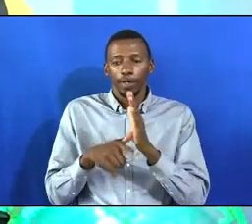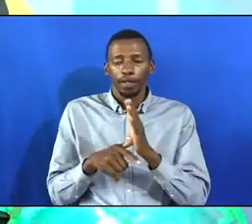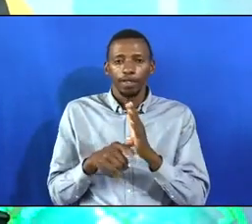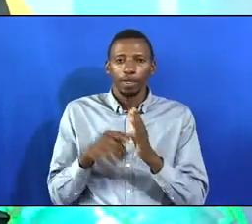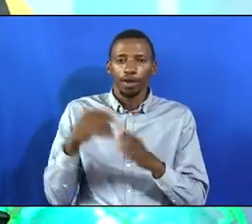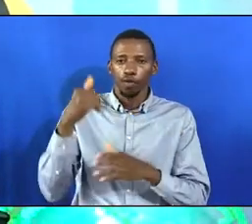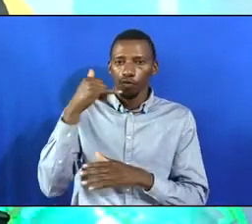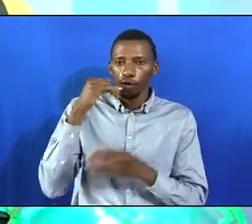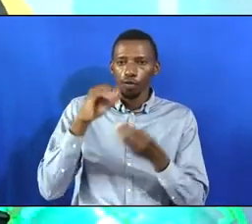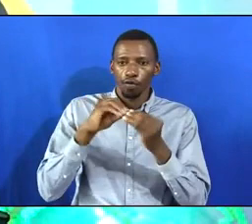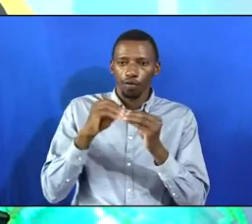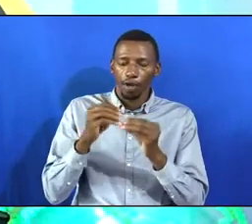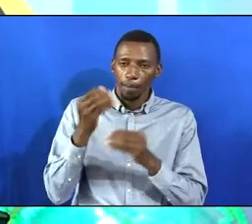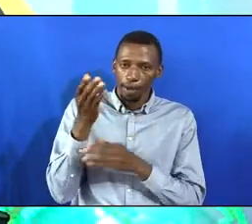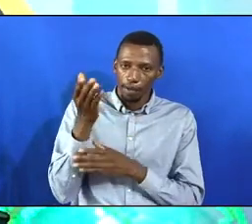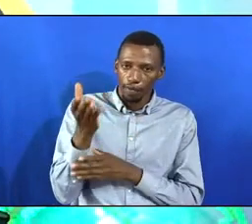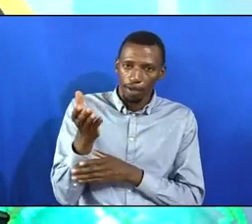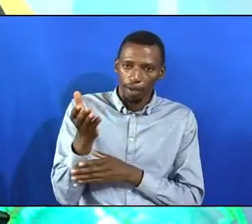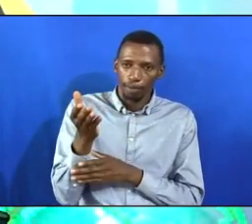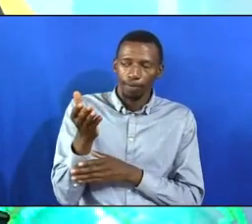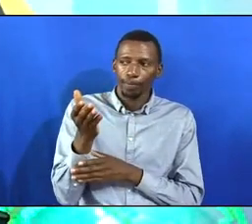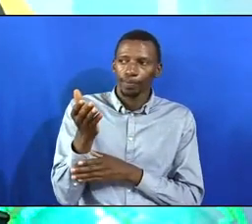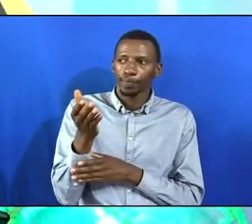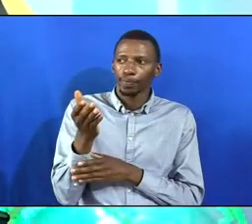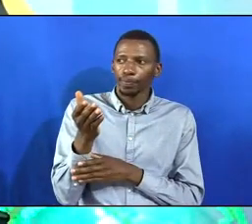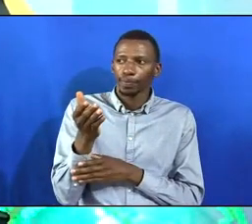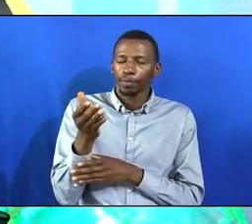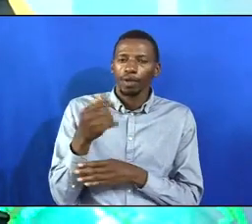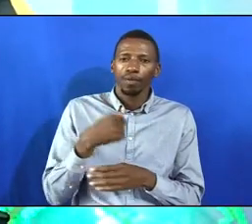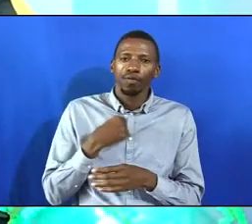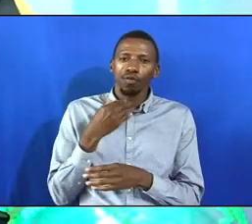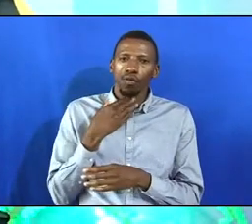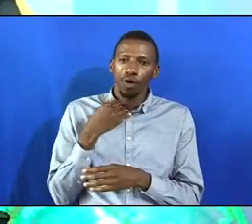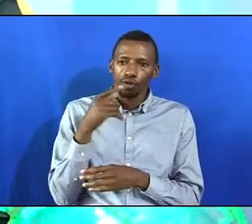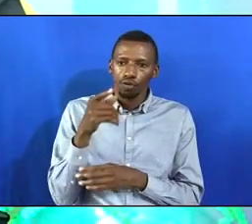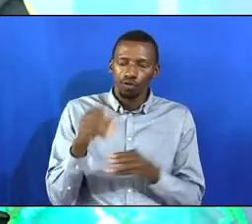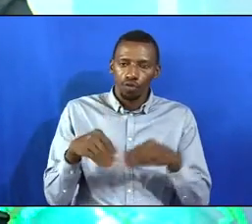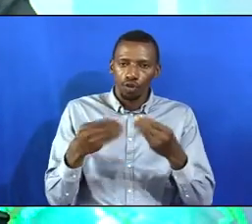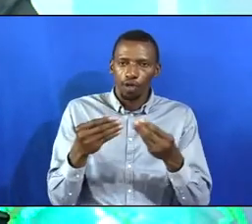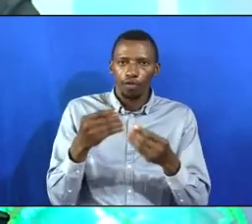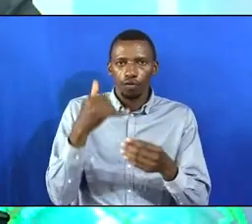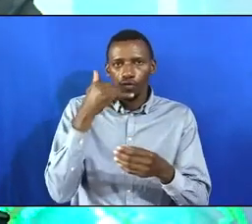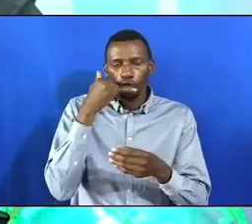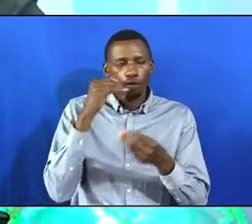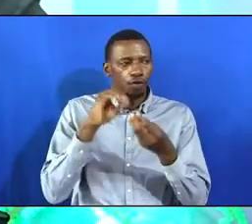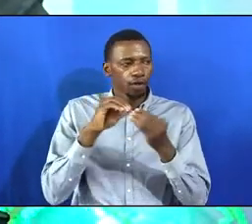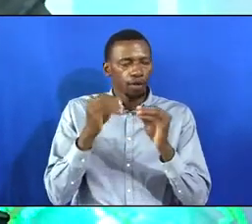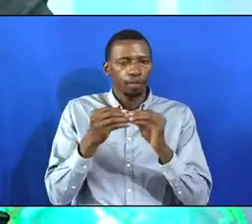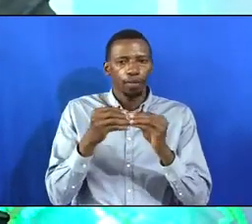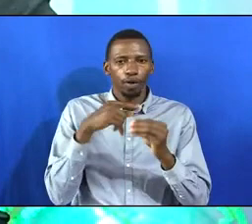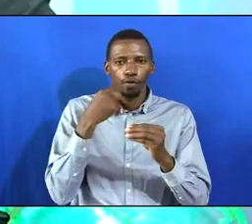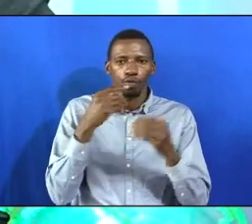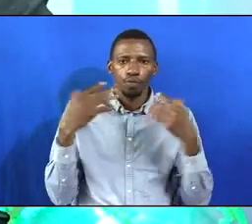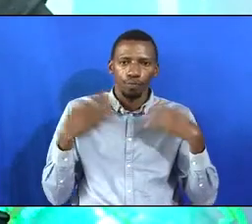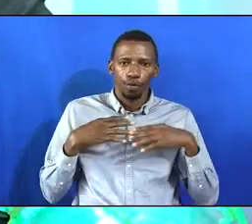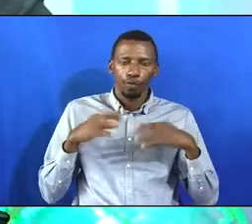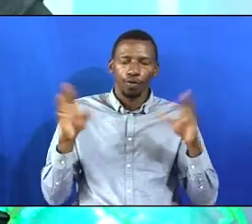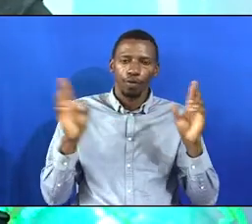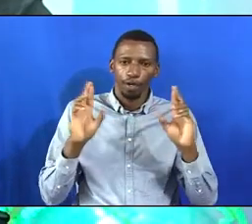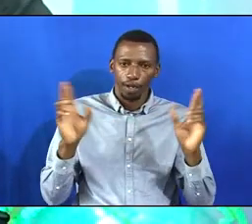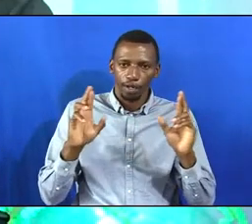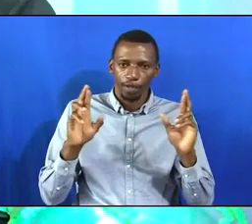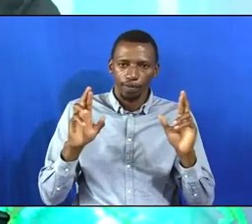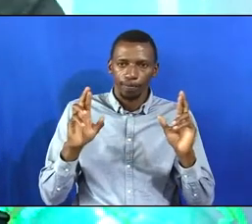communicate. If we have a communication person here, I'll want you to give a number. Those ones who make their decisions